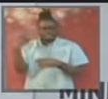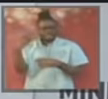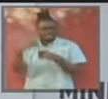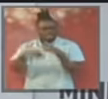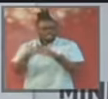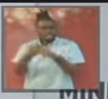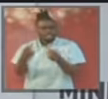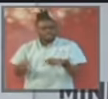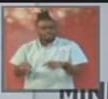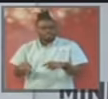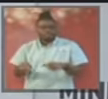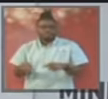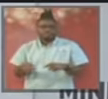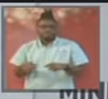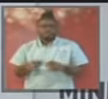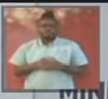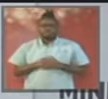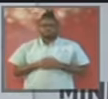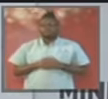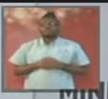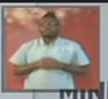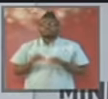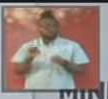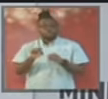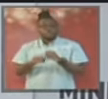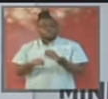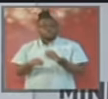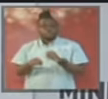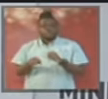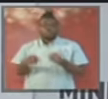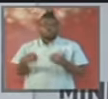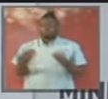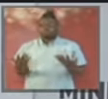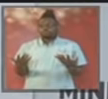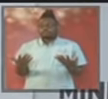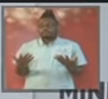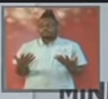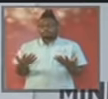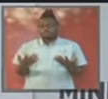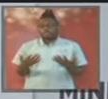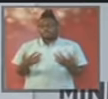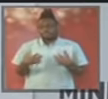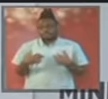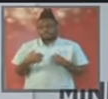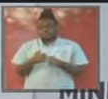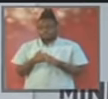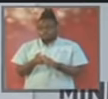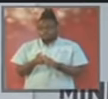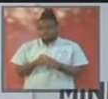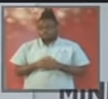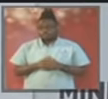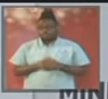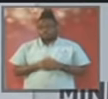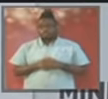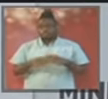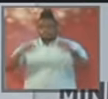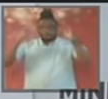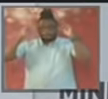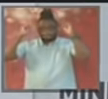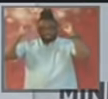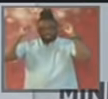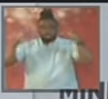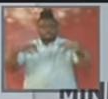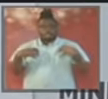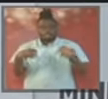in keeping then with the Scientific Advisory Group for Emergency SAGE, the Ministry of Health has been following